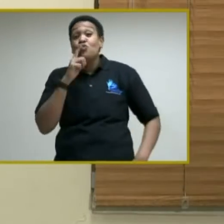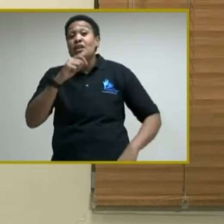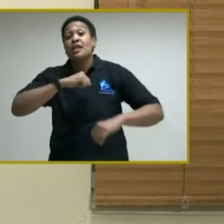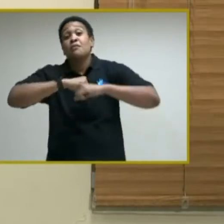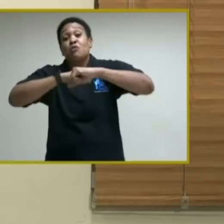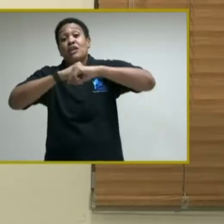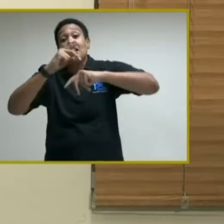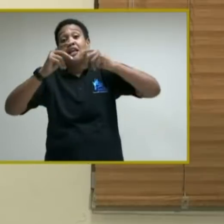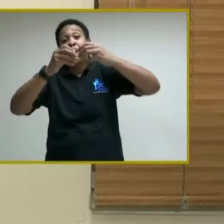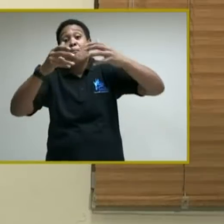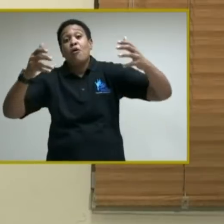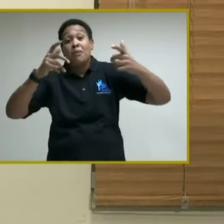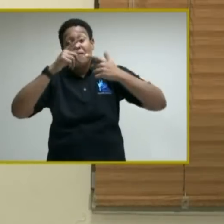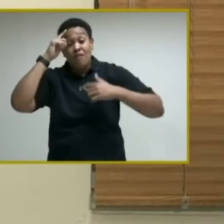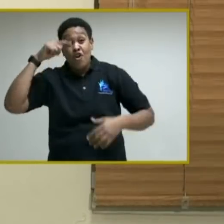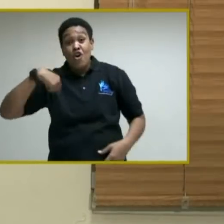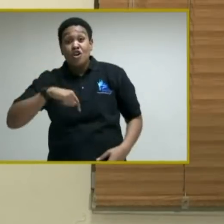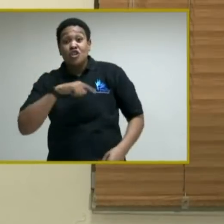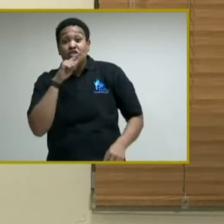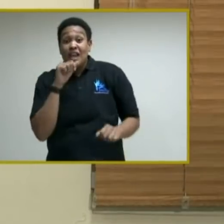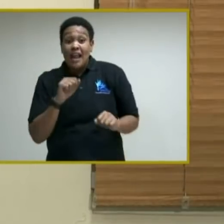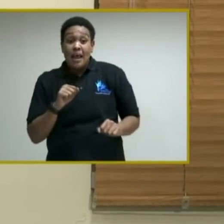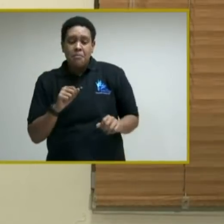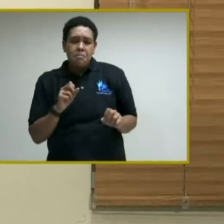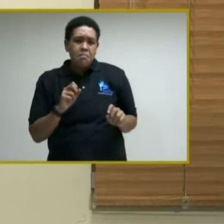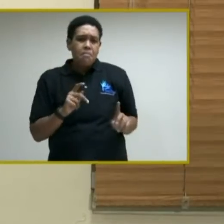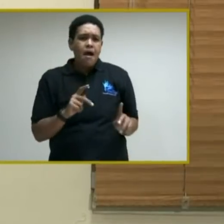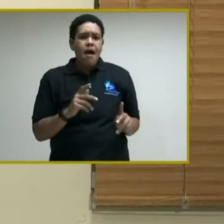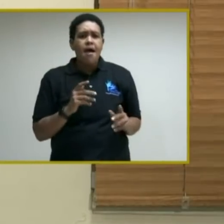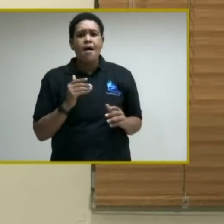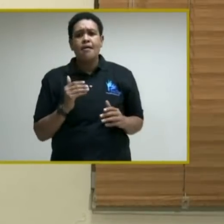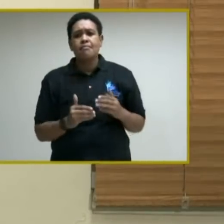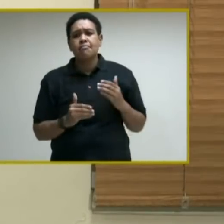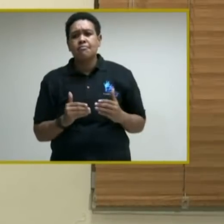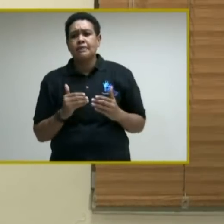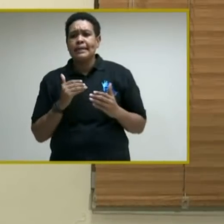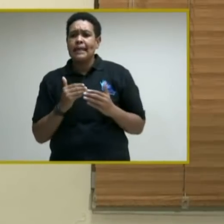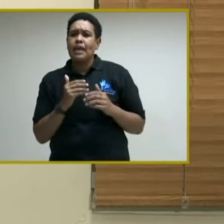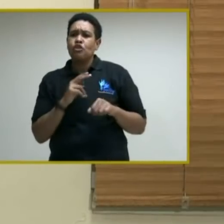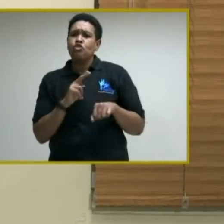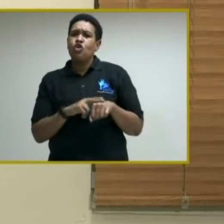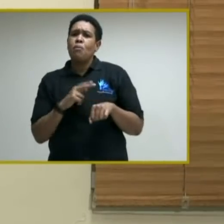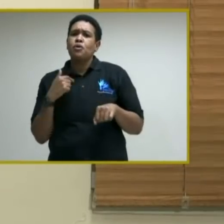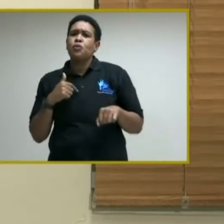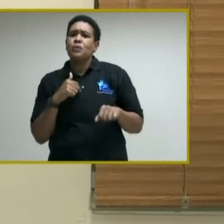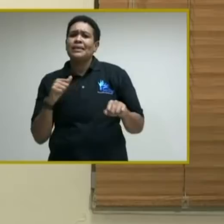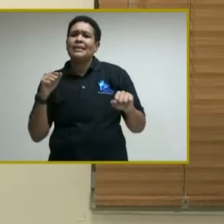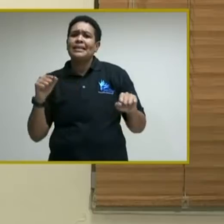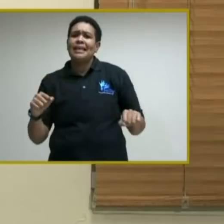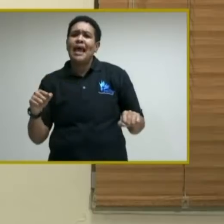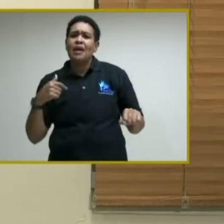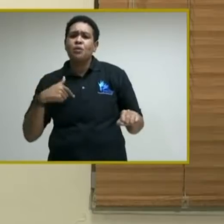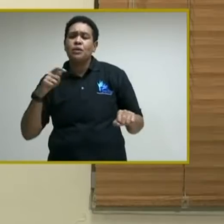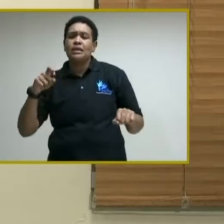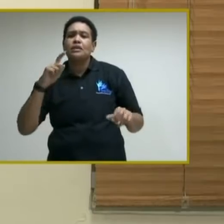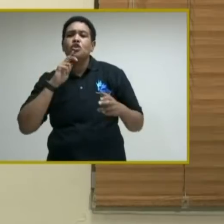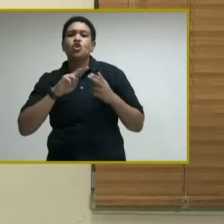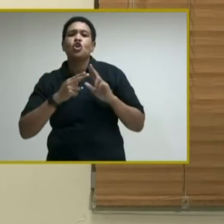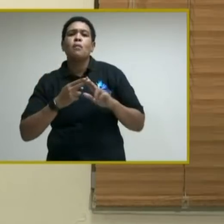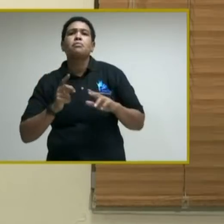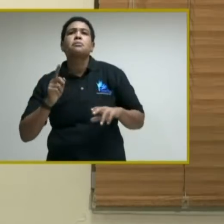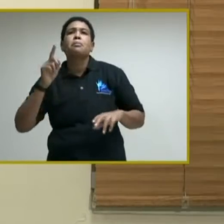the population and for us to be able to get back to as near normal as we can, we need to get our numbers